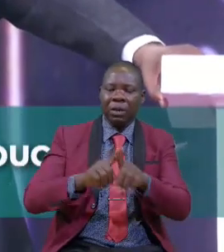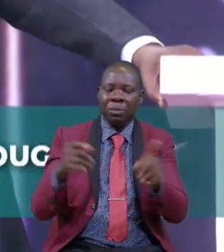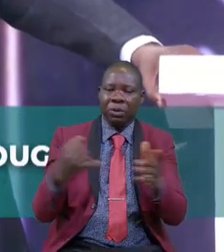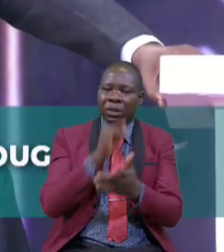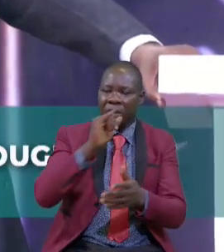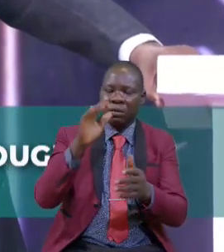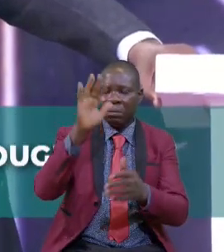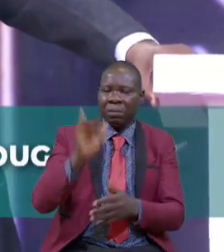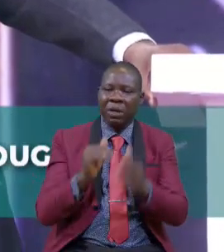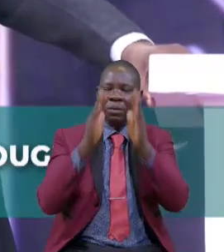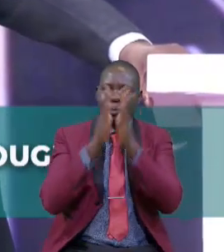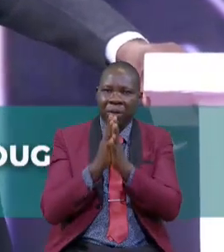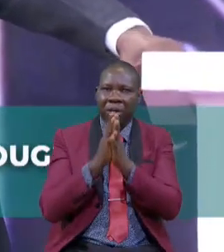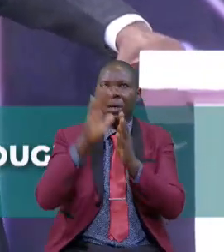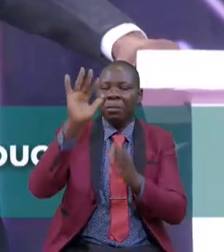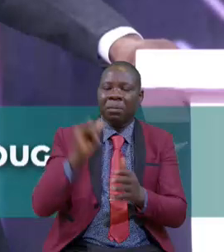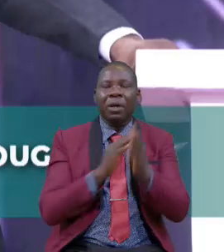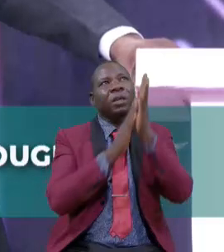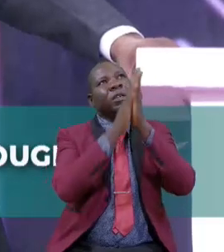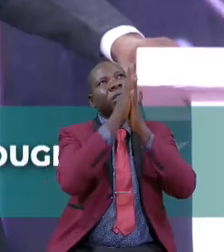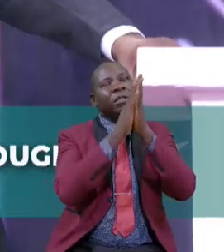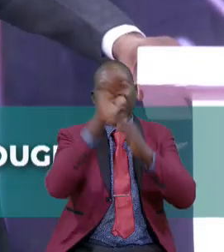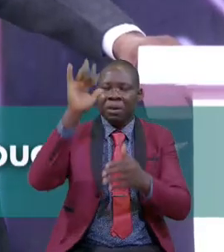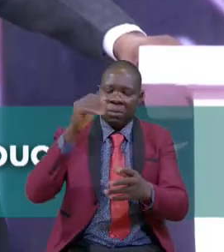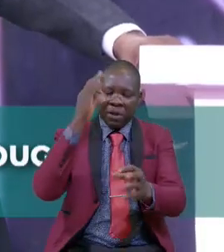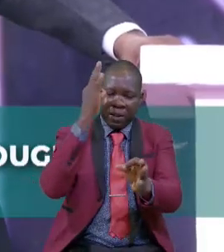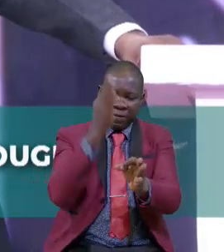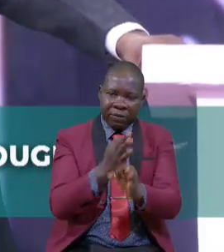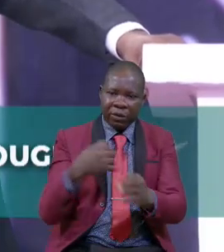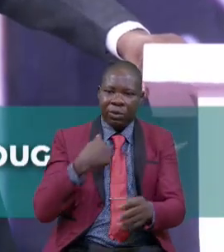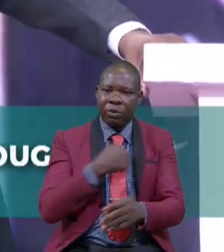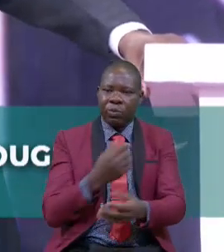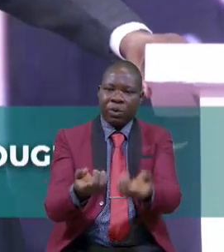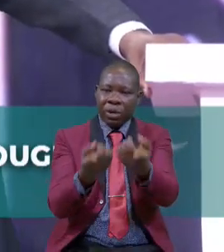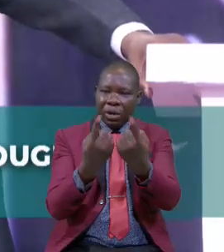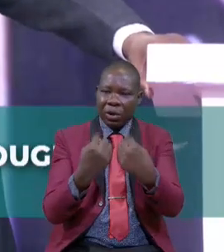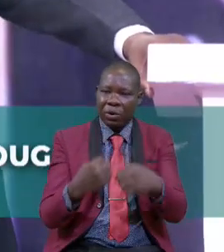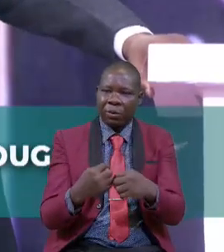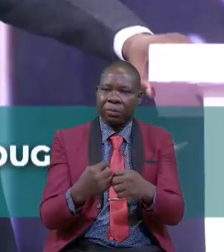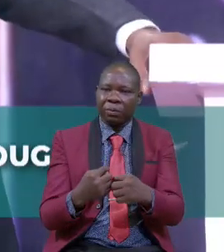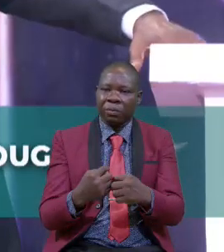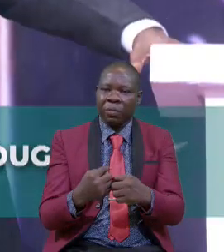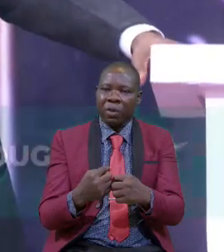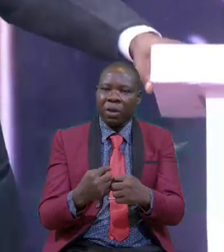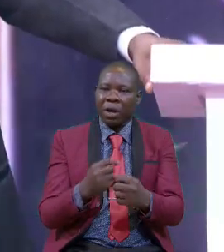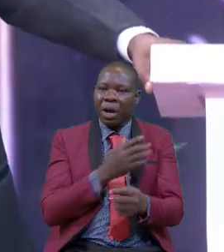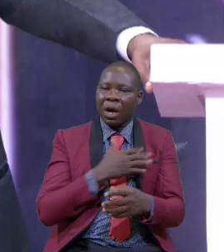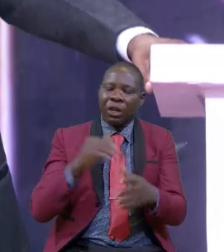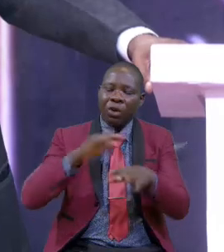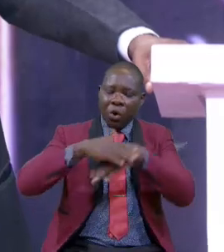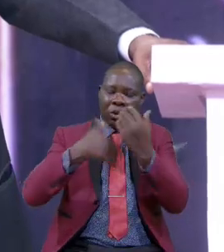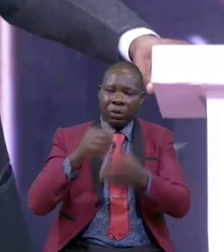by faith, we turn the faucet, and all the grace you need will flow into your